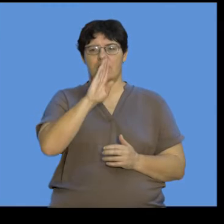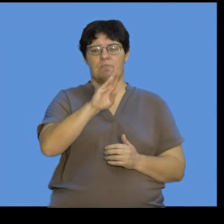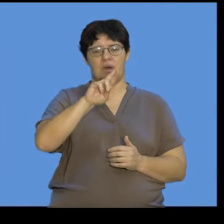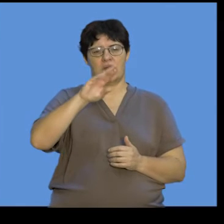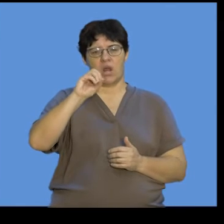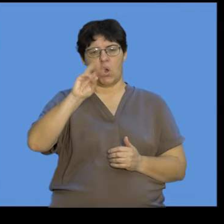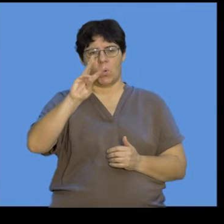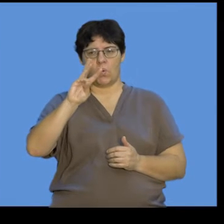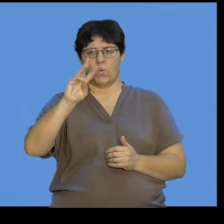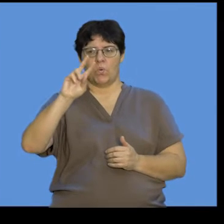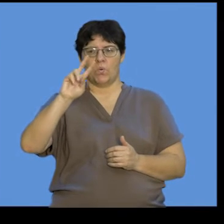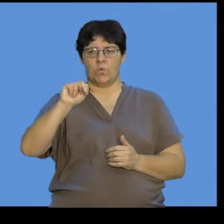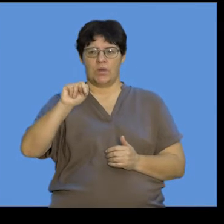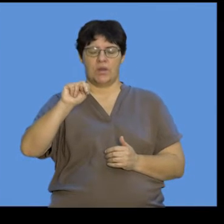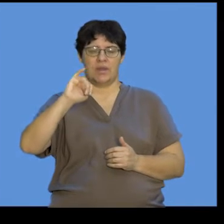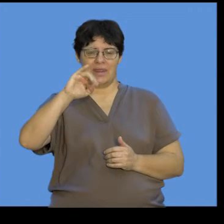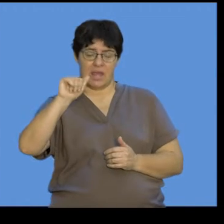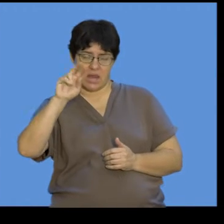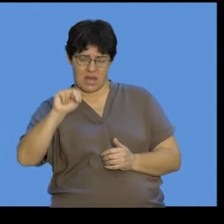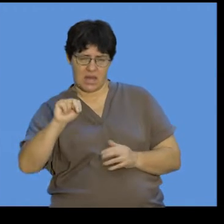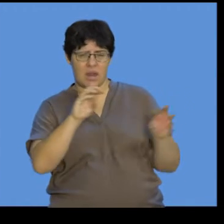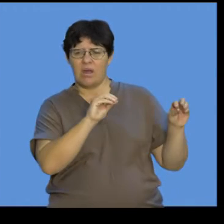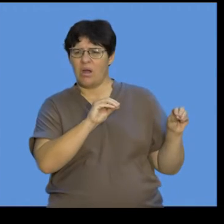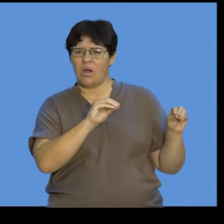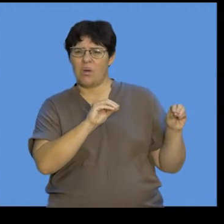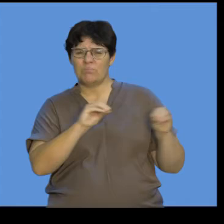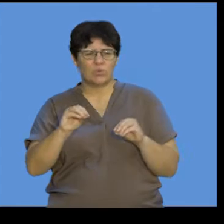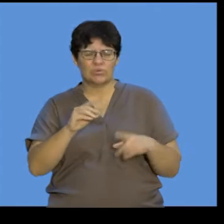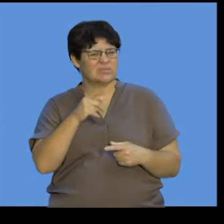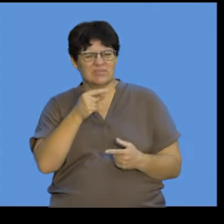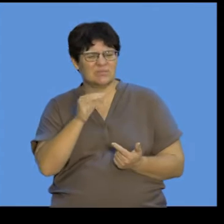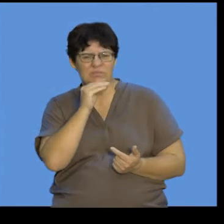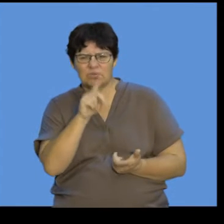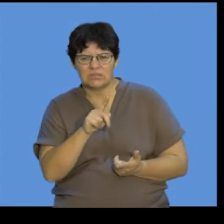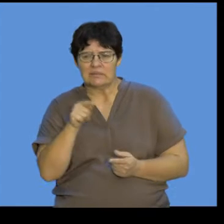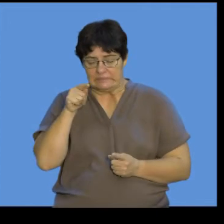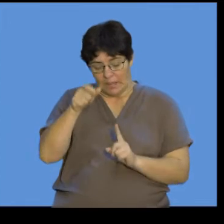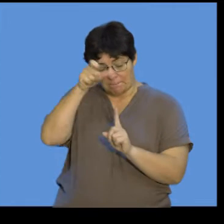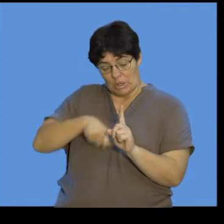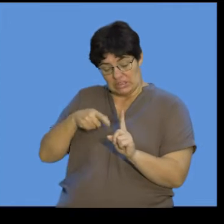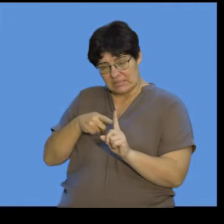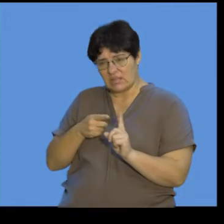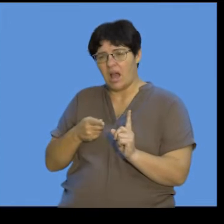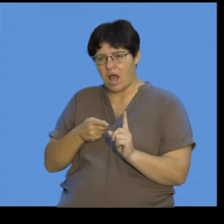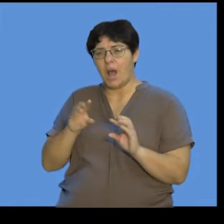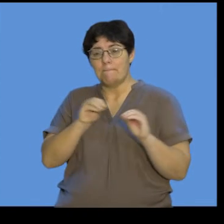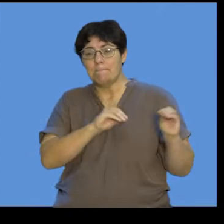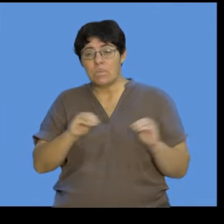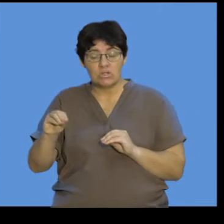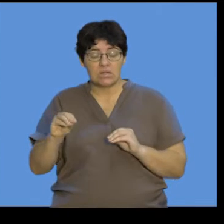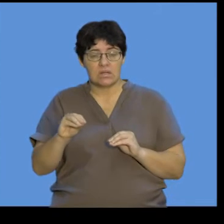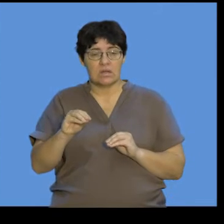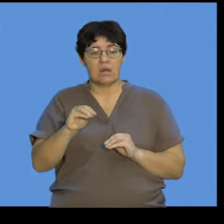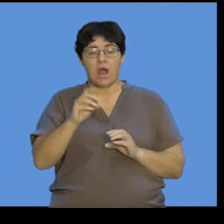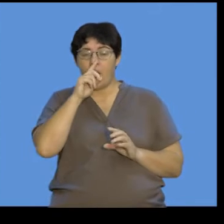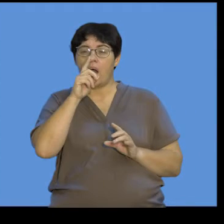entail? According to Brown, or the scientist concerned, the motion of pollen was observed